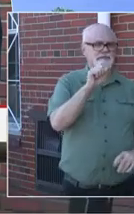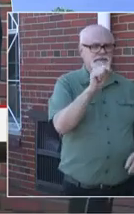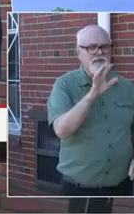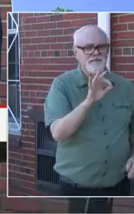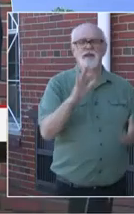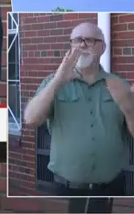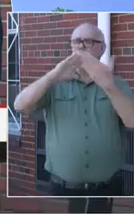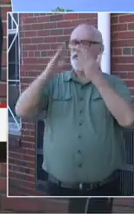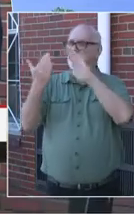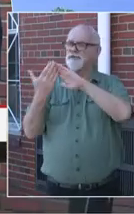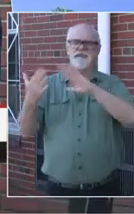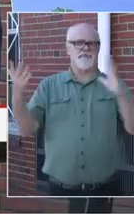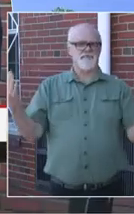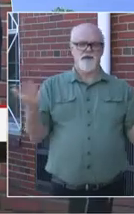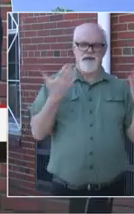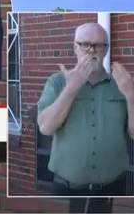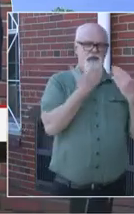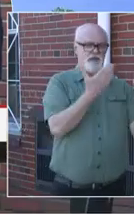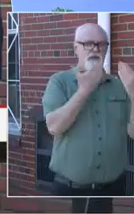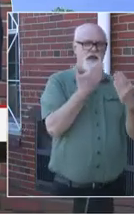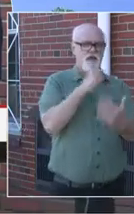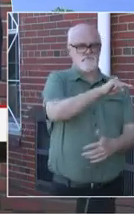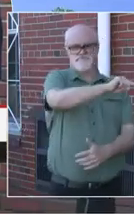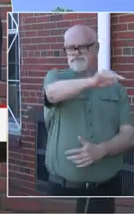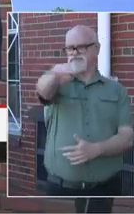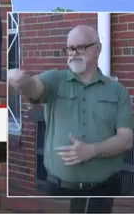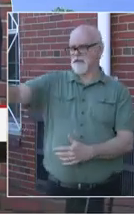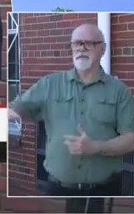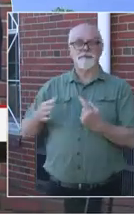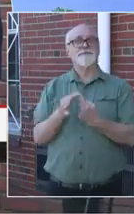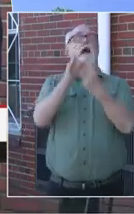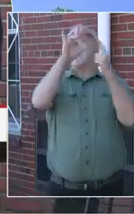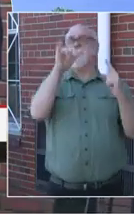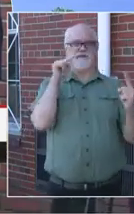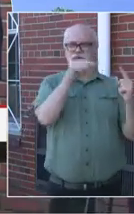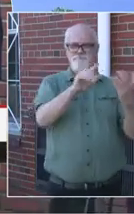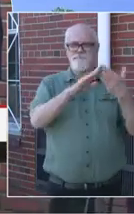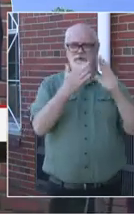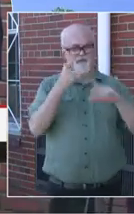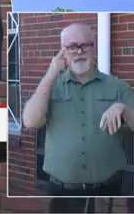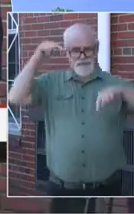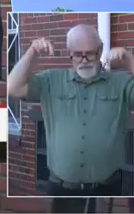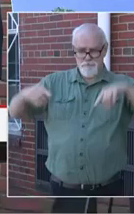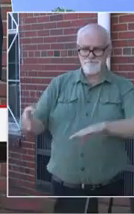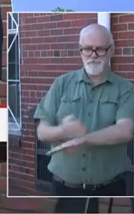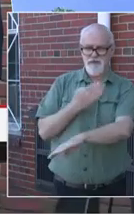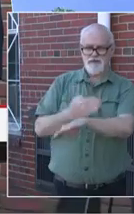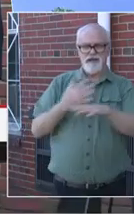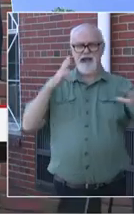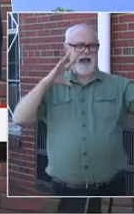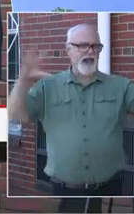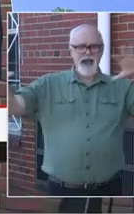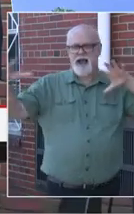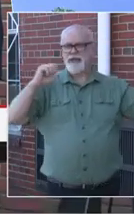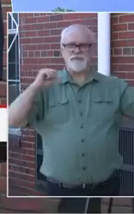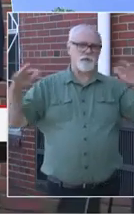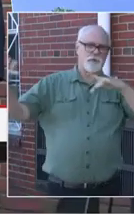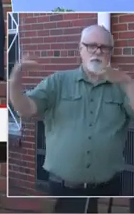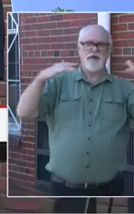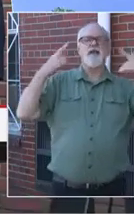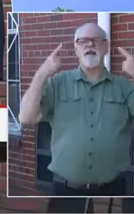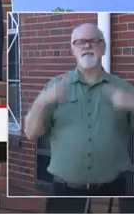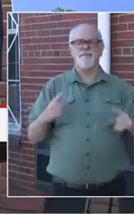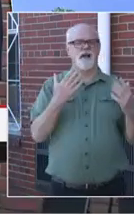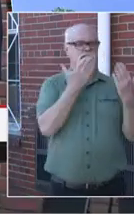right? And we delivered the learning cottages on time and on budget. I know that in and of itself was a journey. So I want to thank everyone